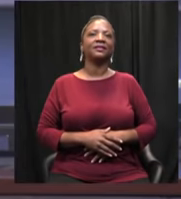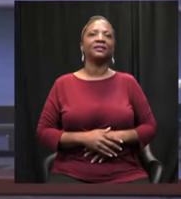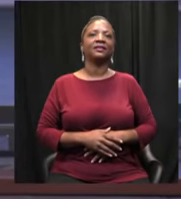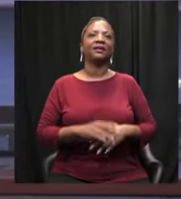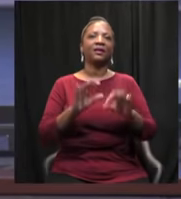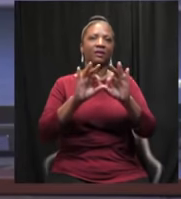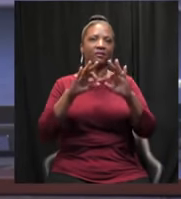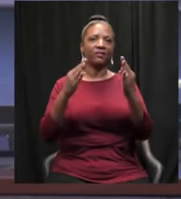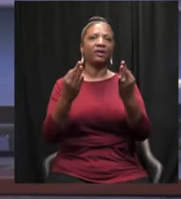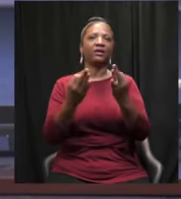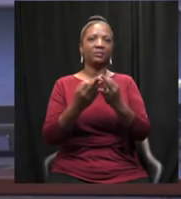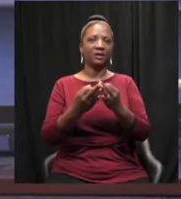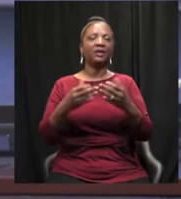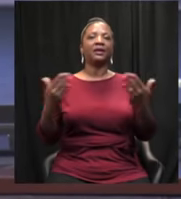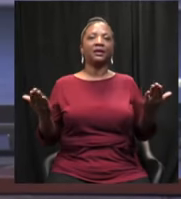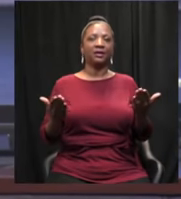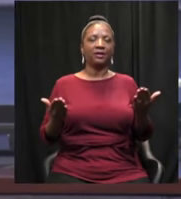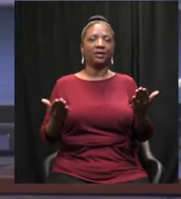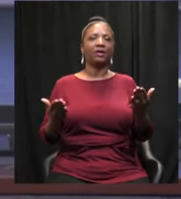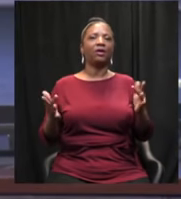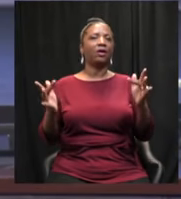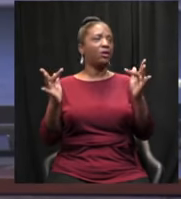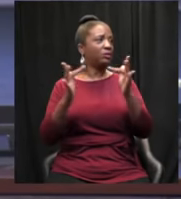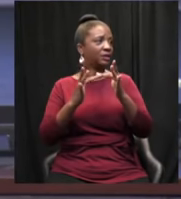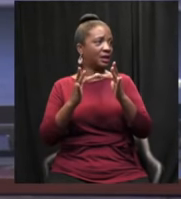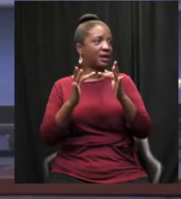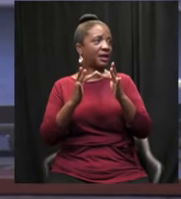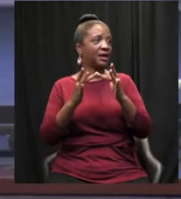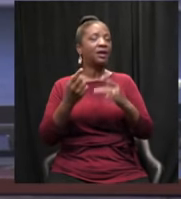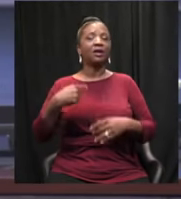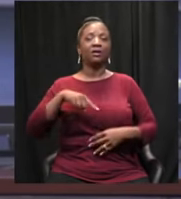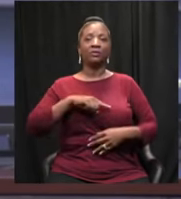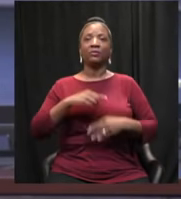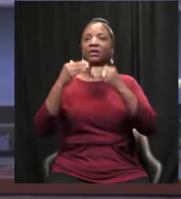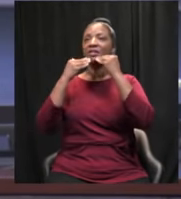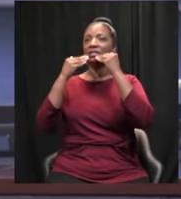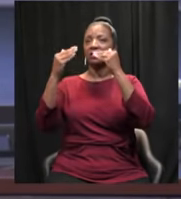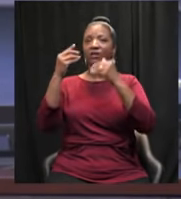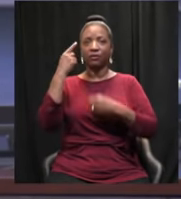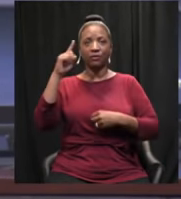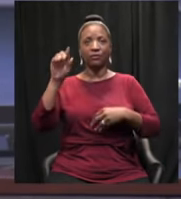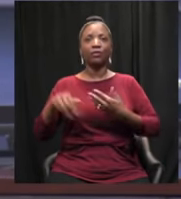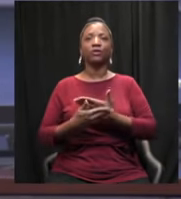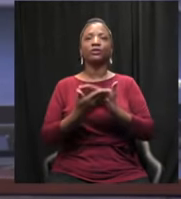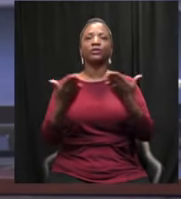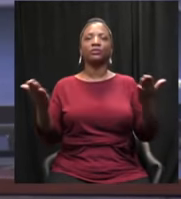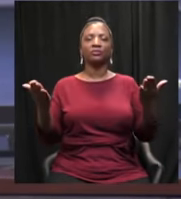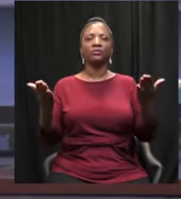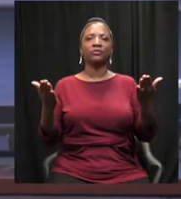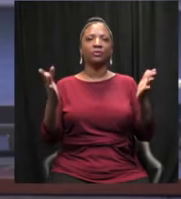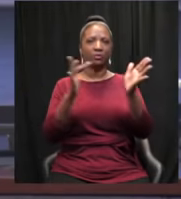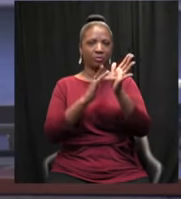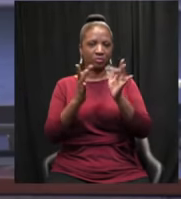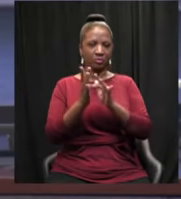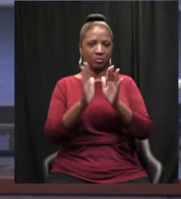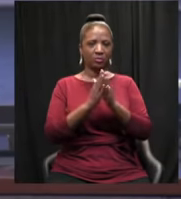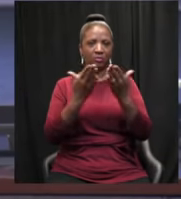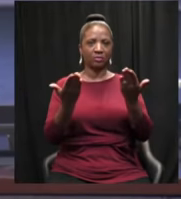our family online, we are thankful for you. I want to invite you this morning and you open your Bibles